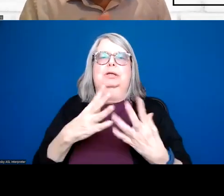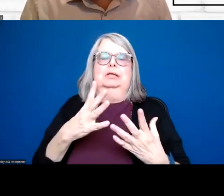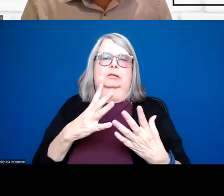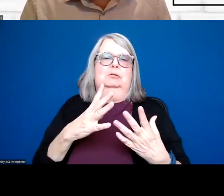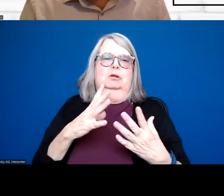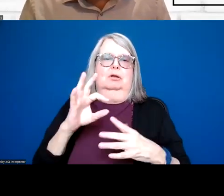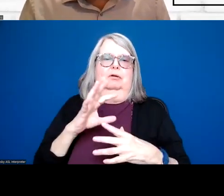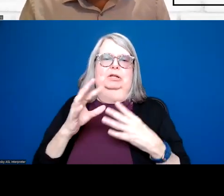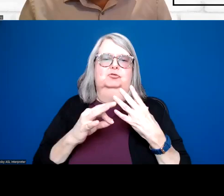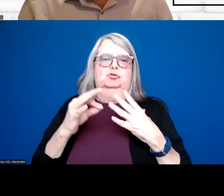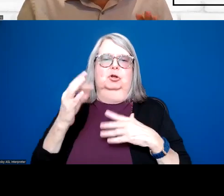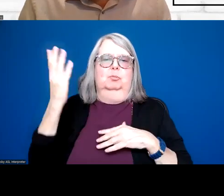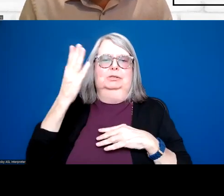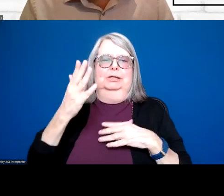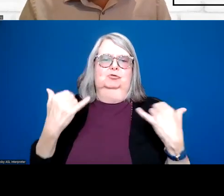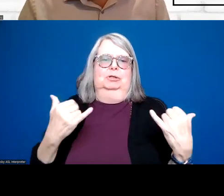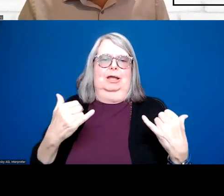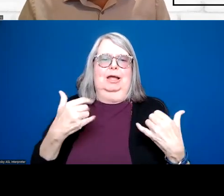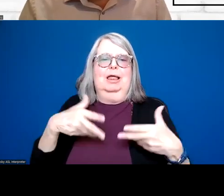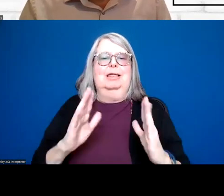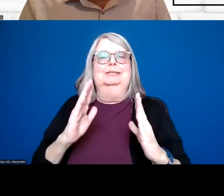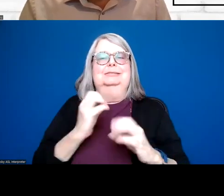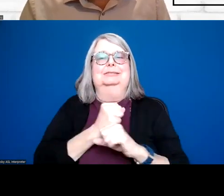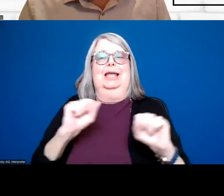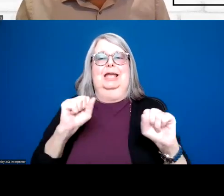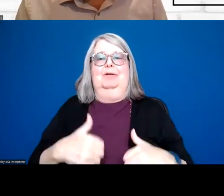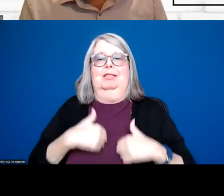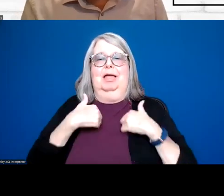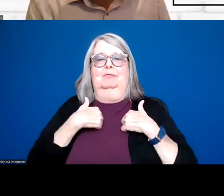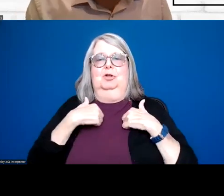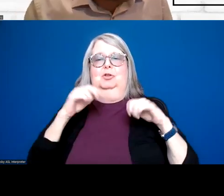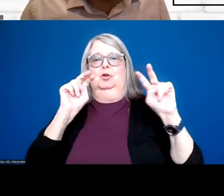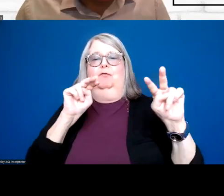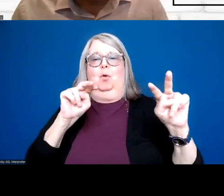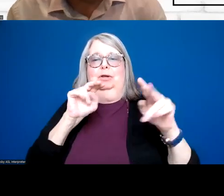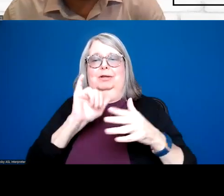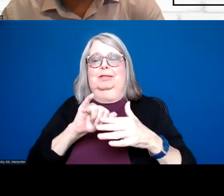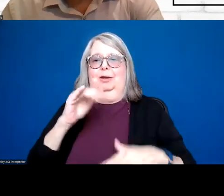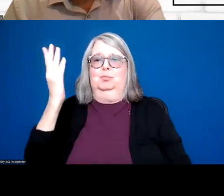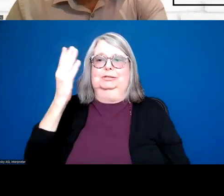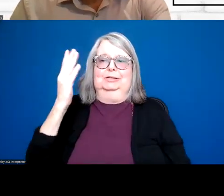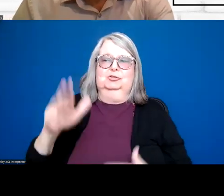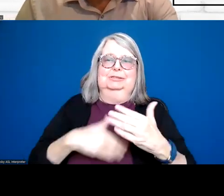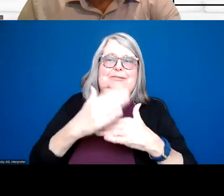on Let's Save Lives. So really looking forward to that presentation. Let's move to the next slide, please.